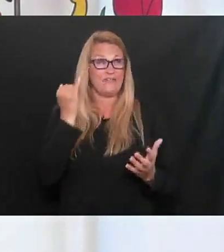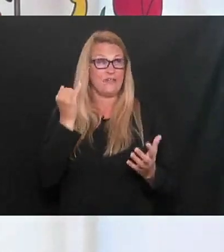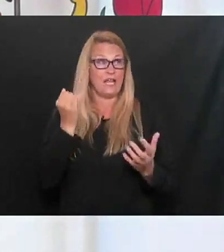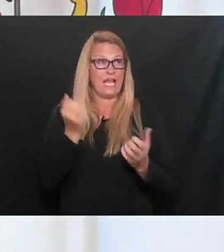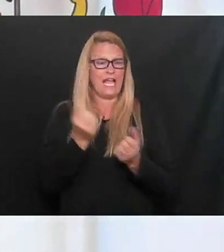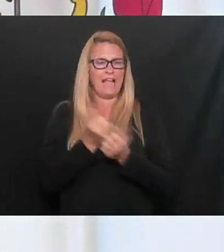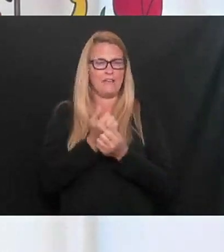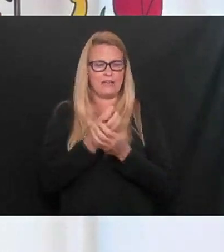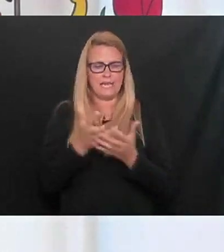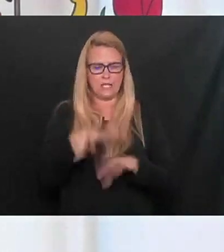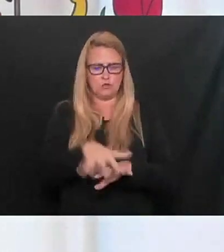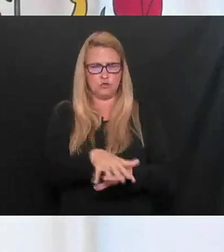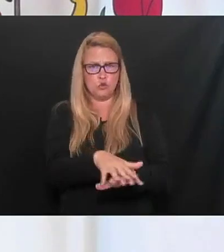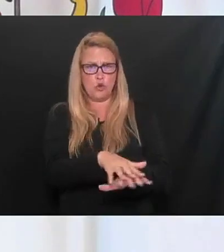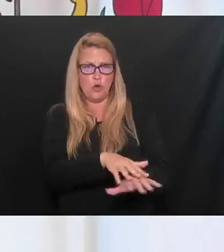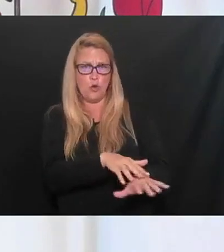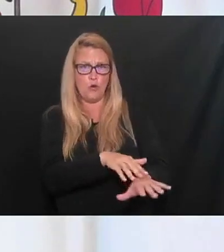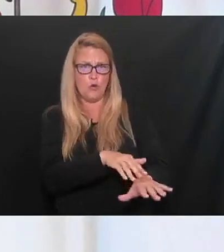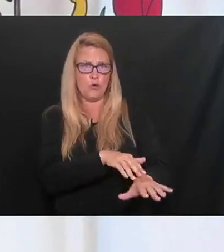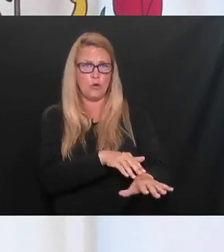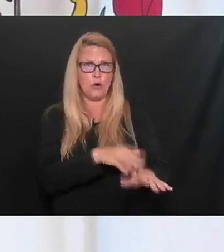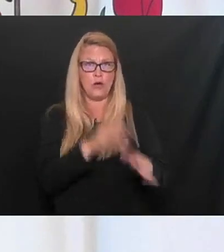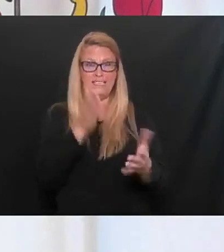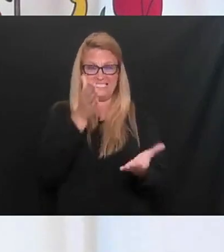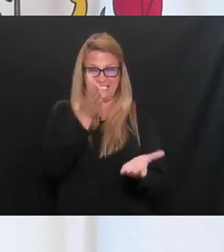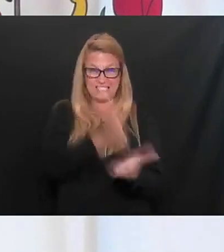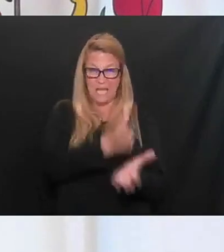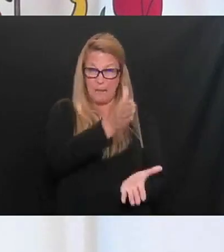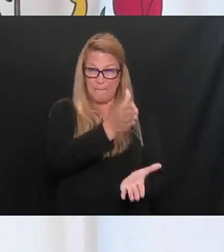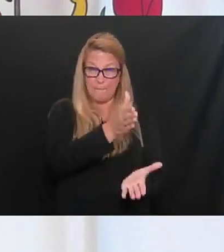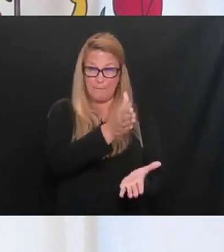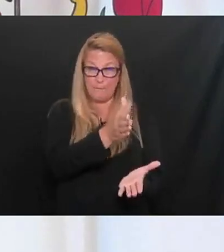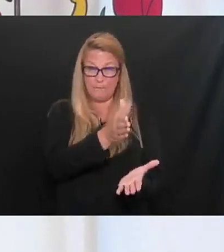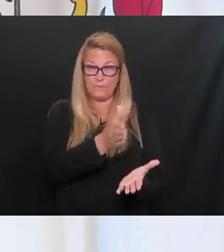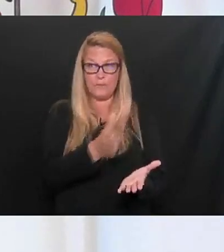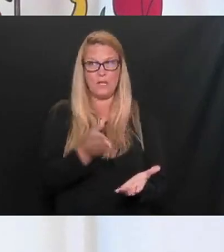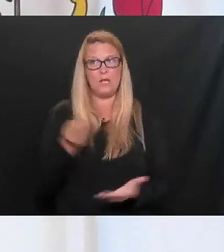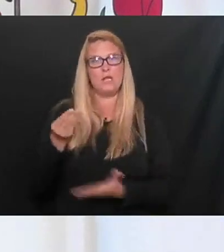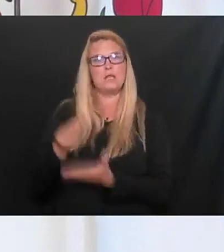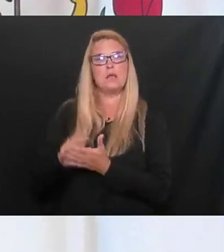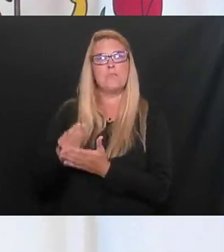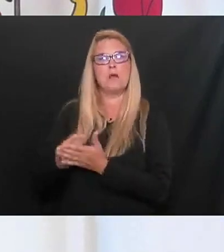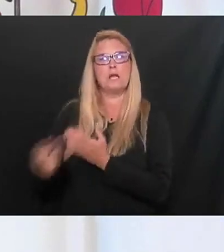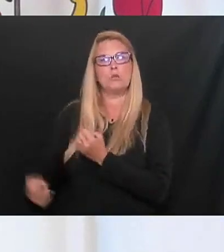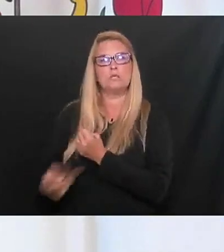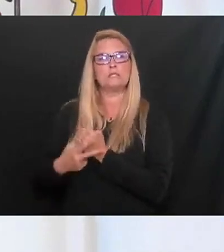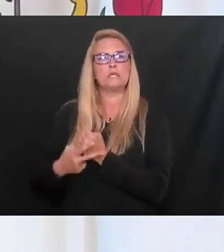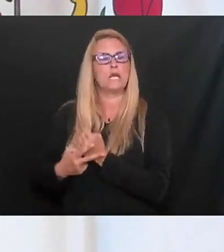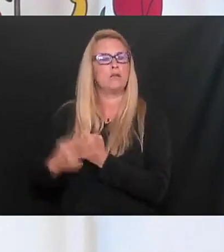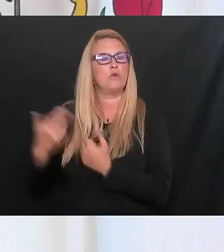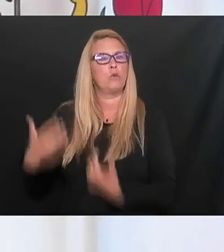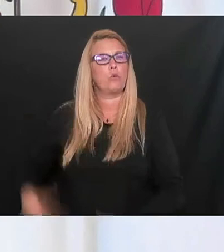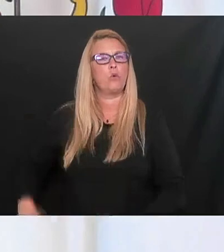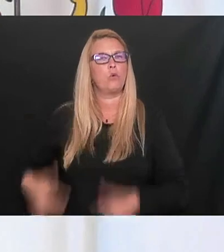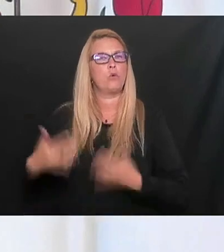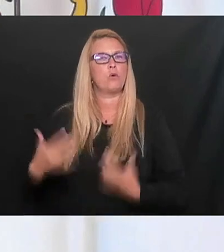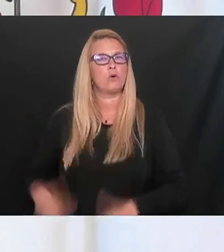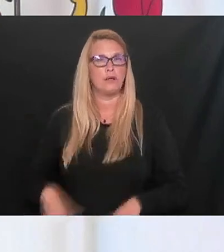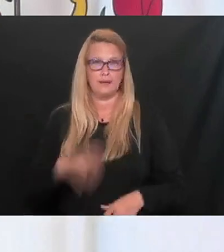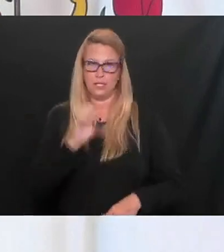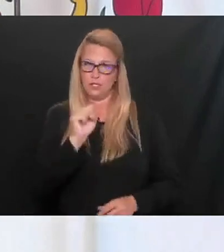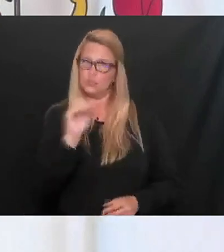slowed even more, or cut, or completely stopped, the amount of dollars that we'll save are off the chart. And